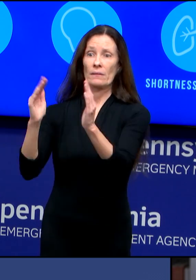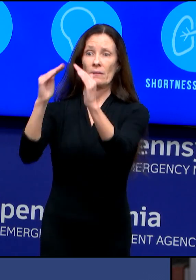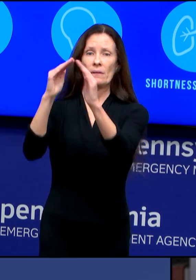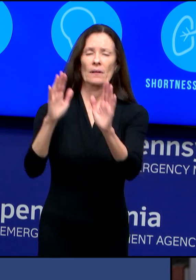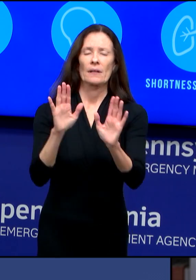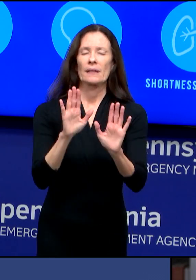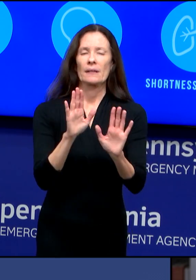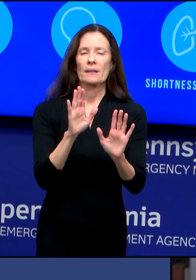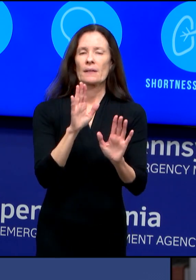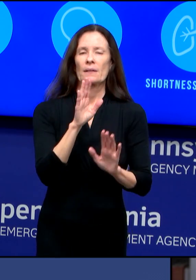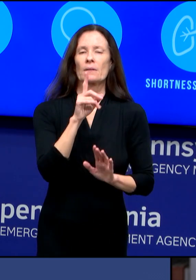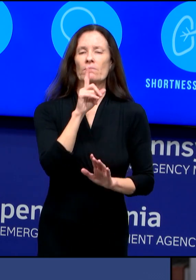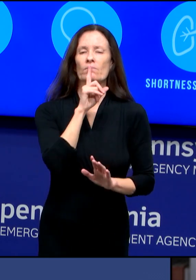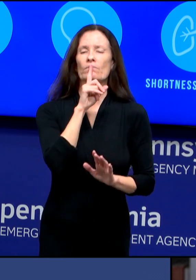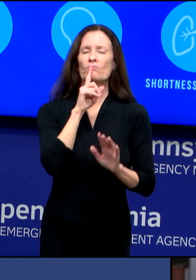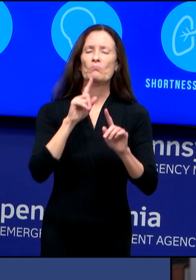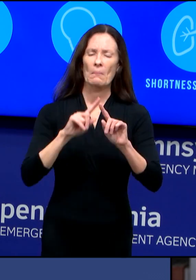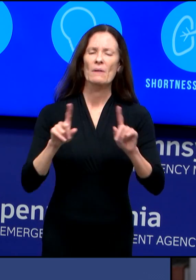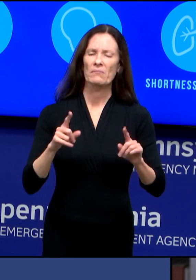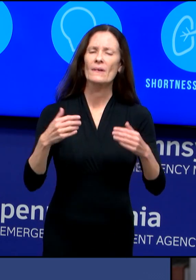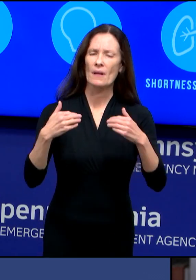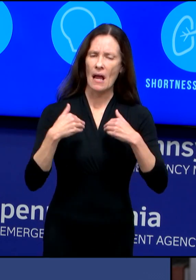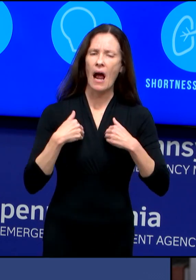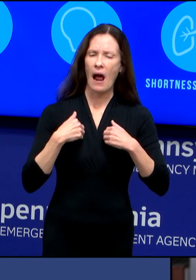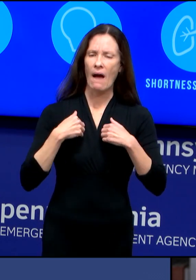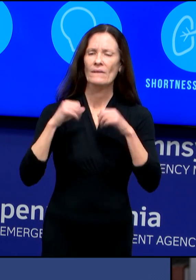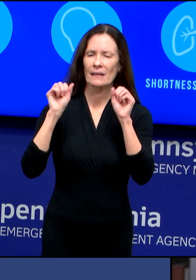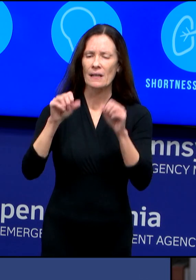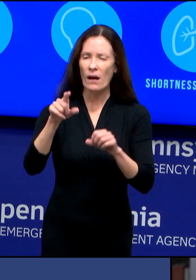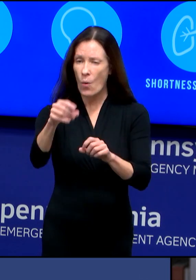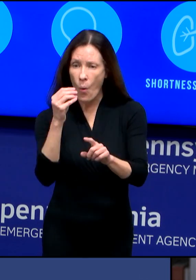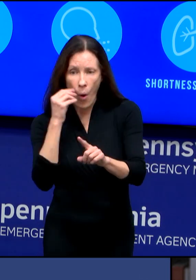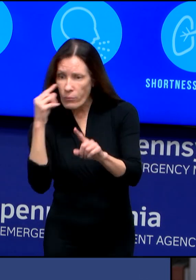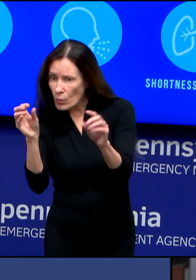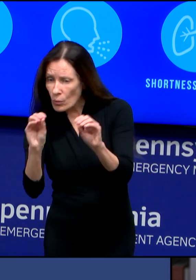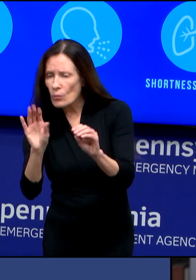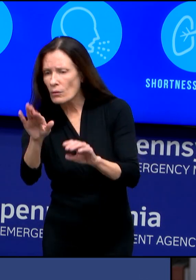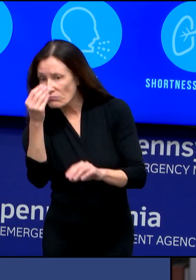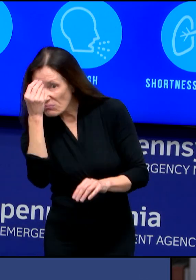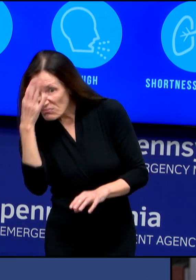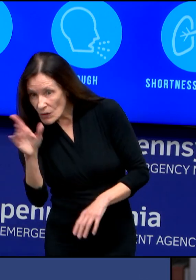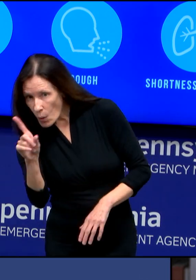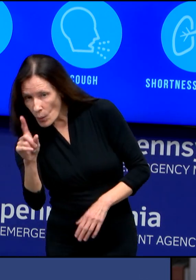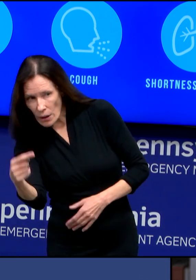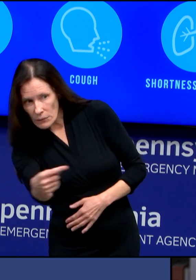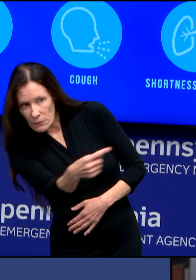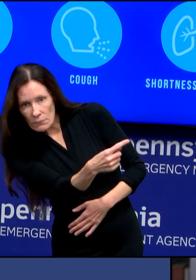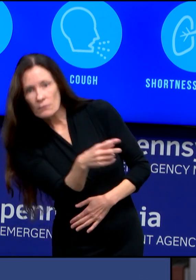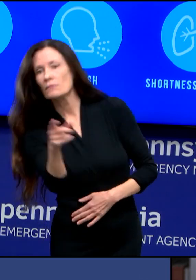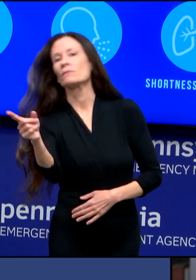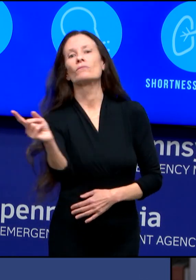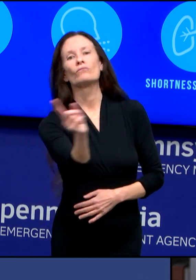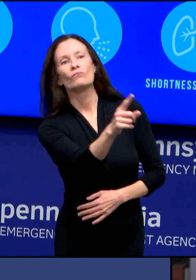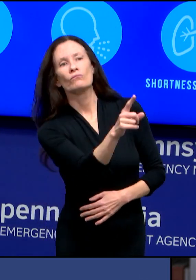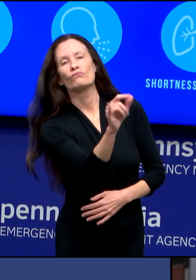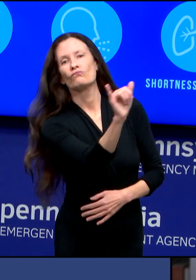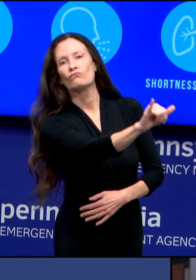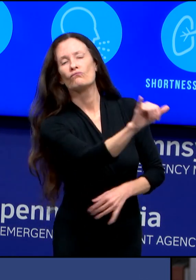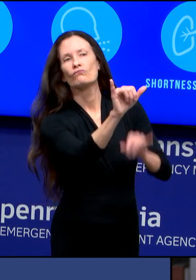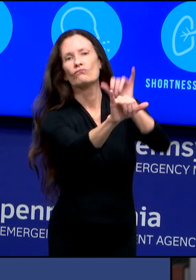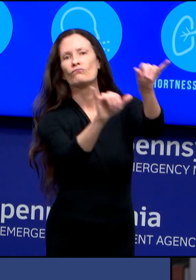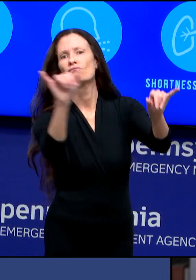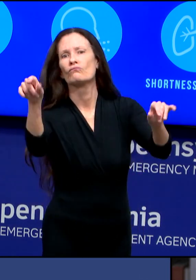can to make sure that this message gets out through those agencies, and that they actually have a place where they can actually stay